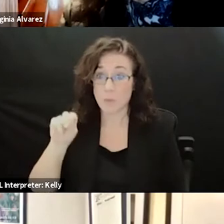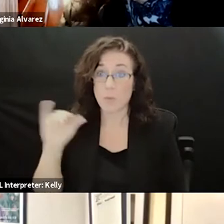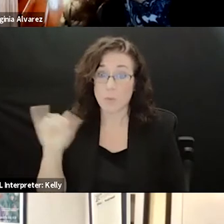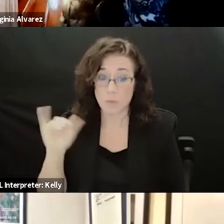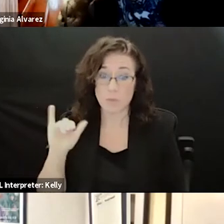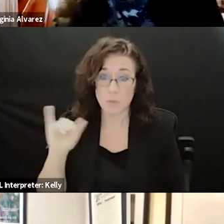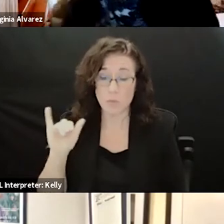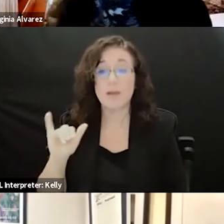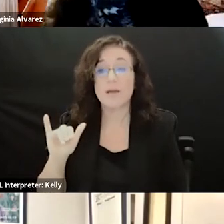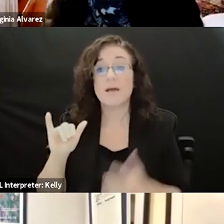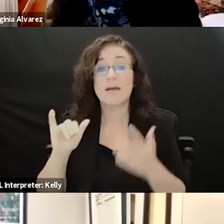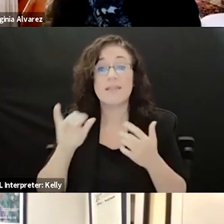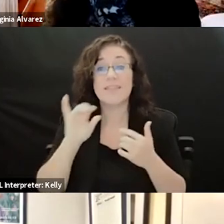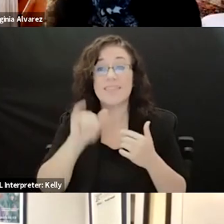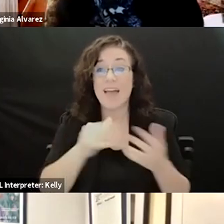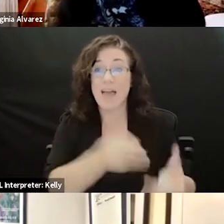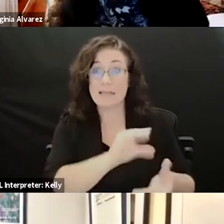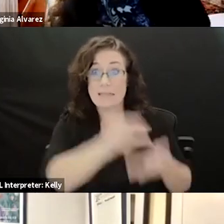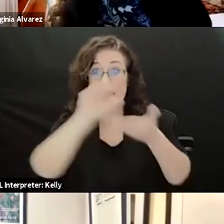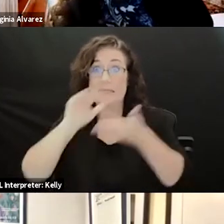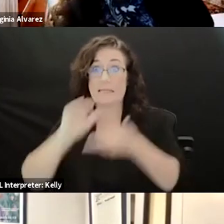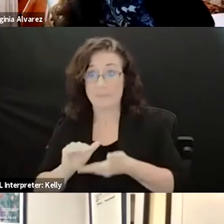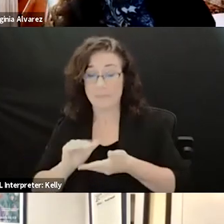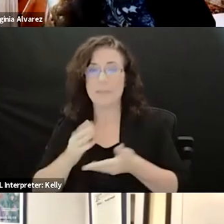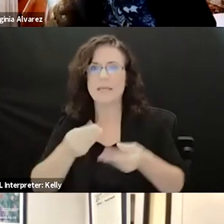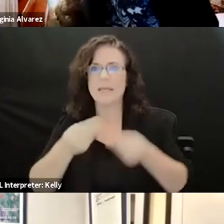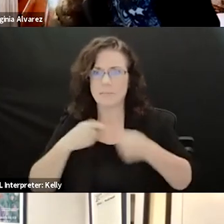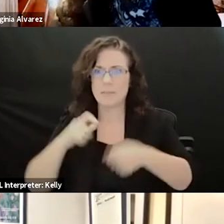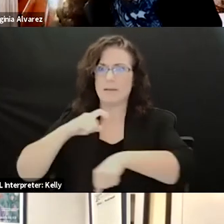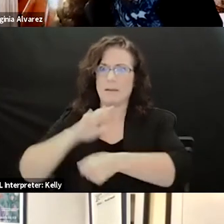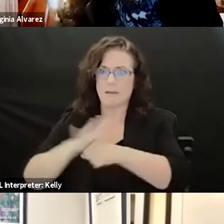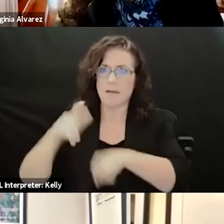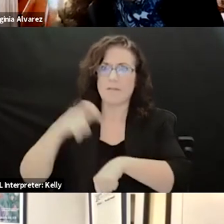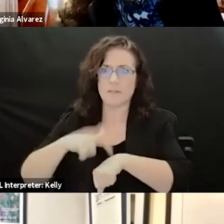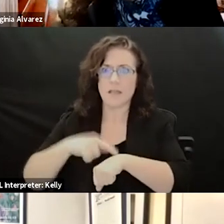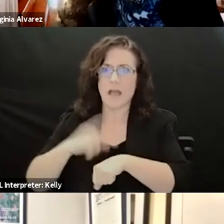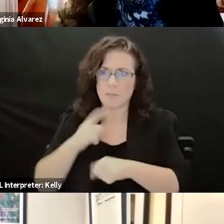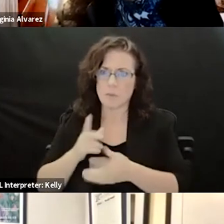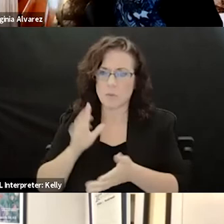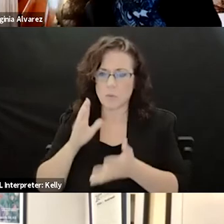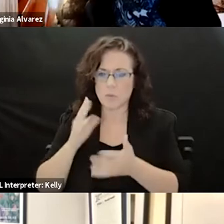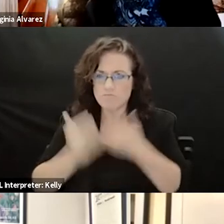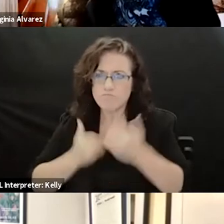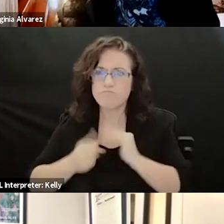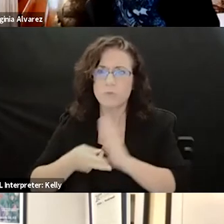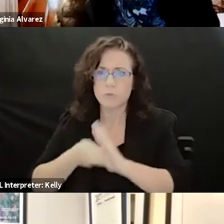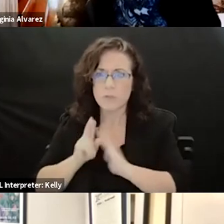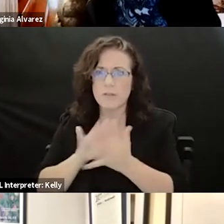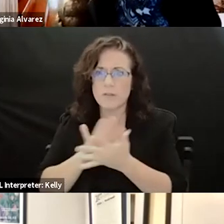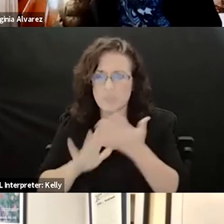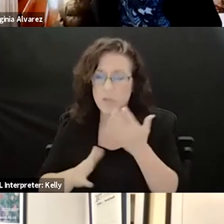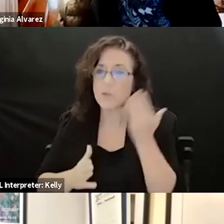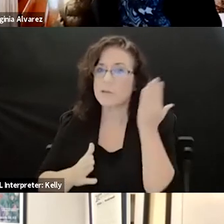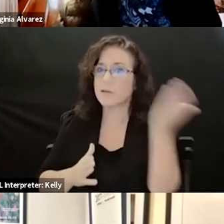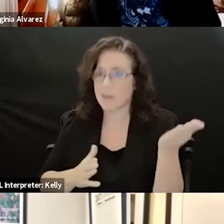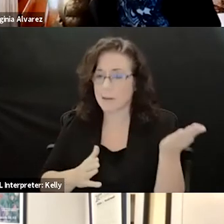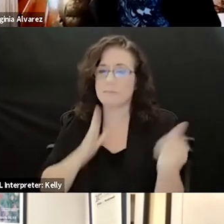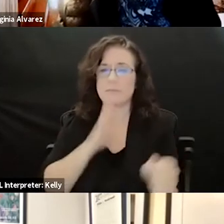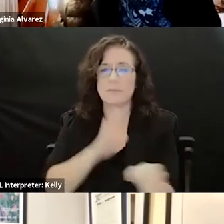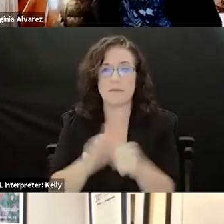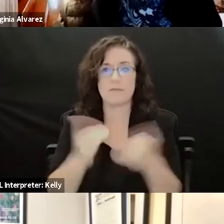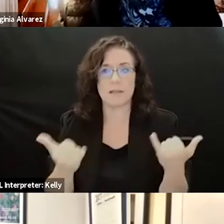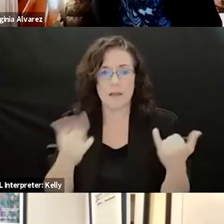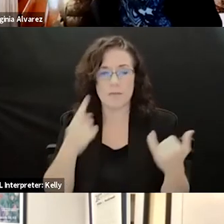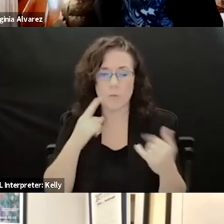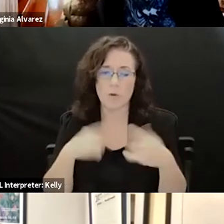and work efficiently to get it to the board today and so i am i am very pleased to bring this draft and look forward to the comments from my sister board